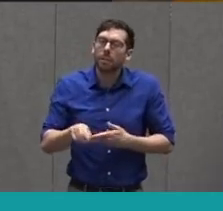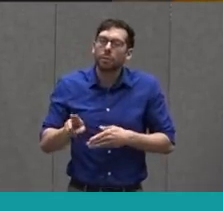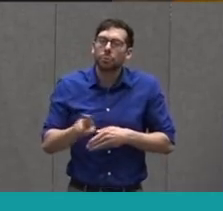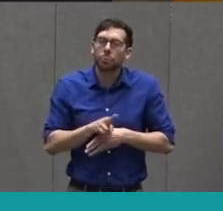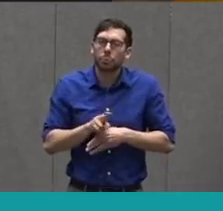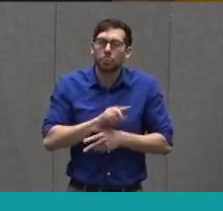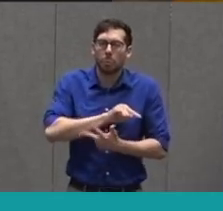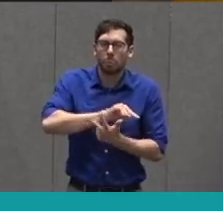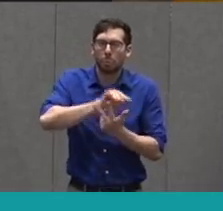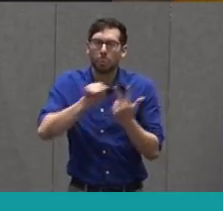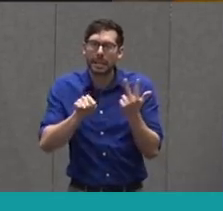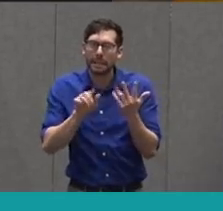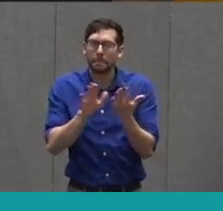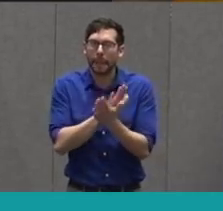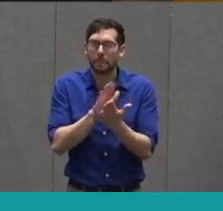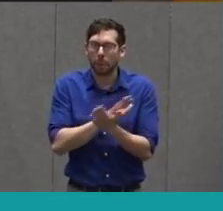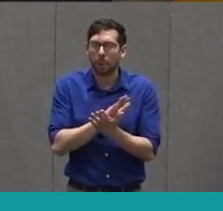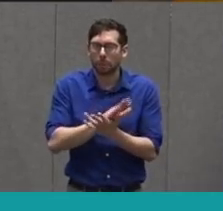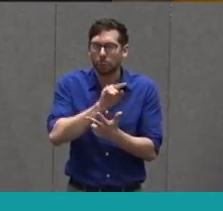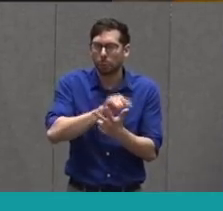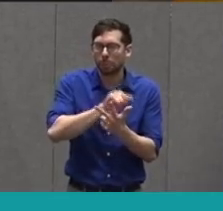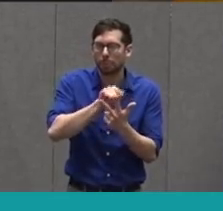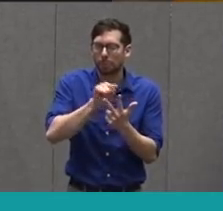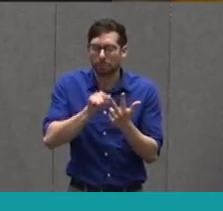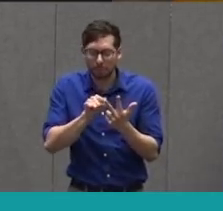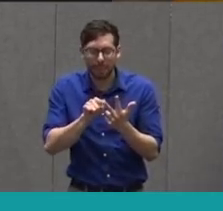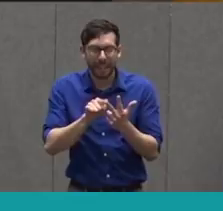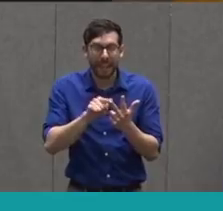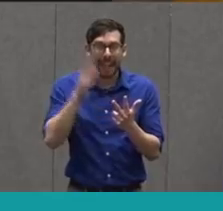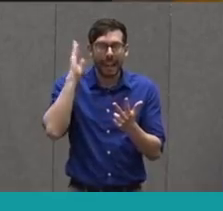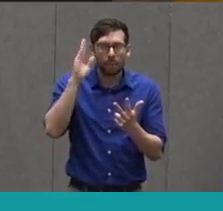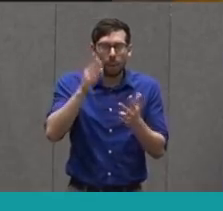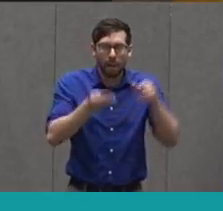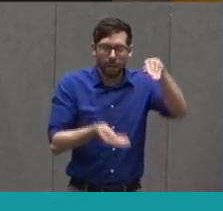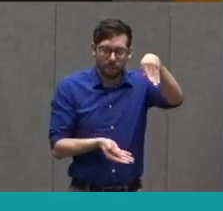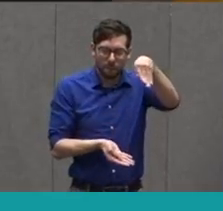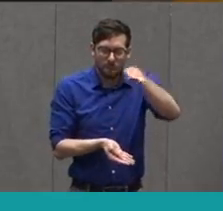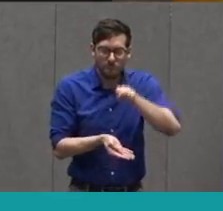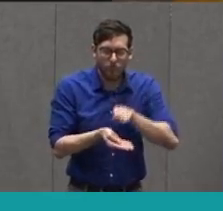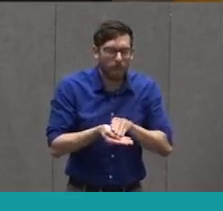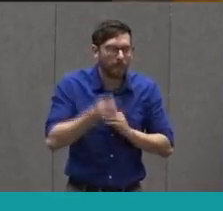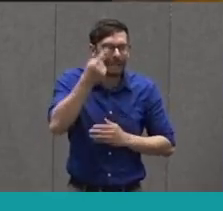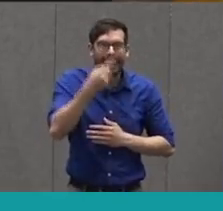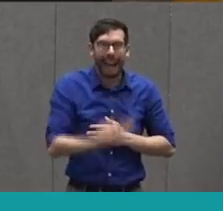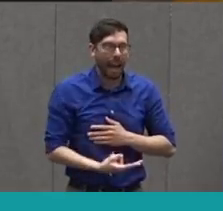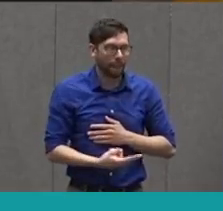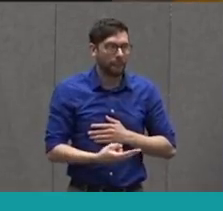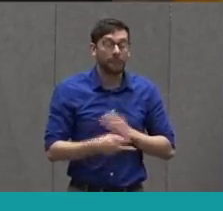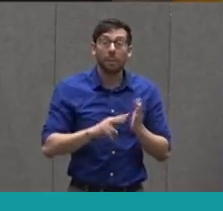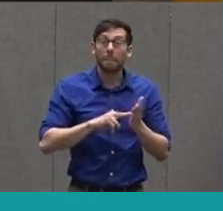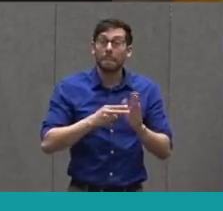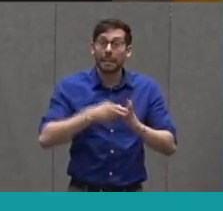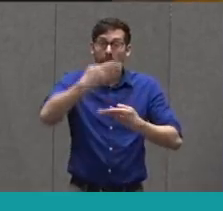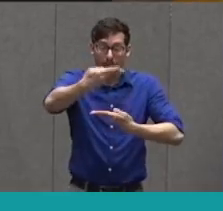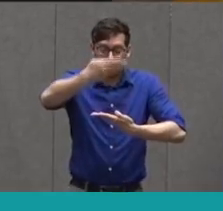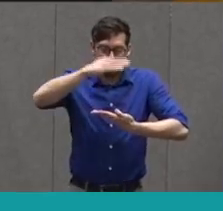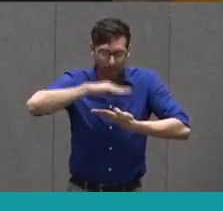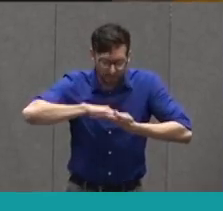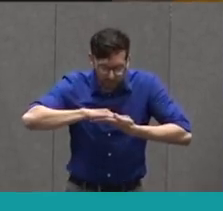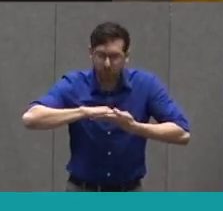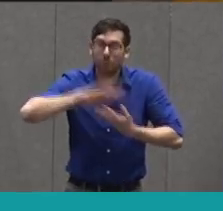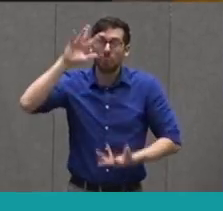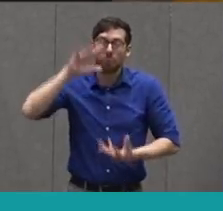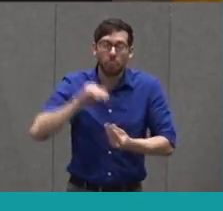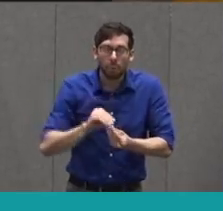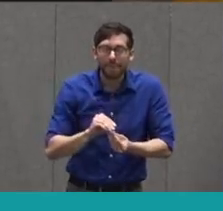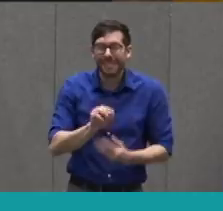paper, and I'm folding them all in half, and that will give me six pages, front and back, that I can use. And I'm